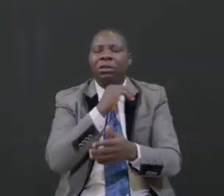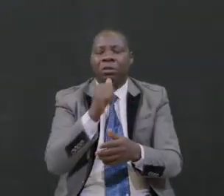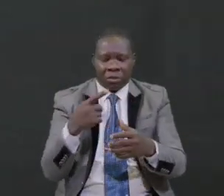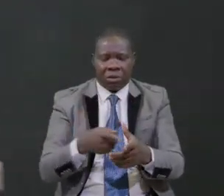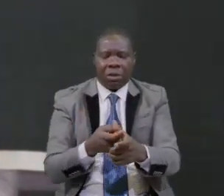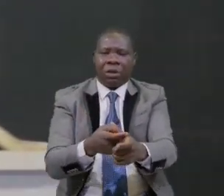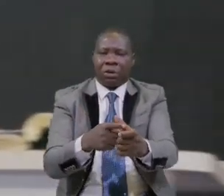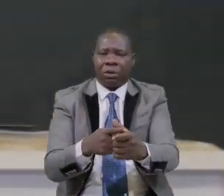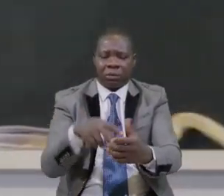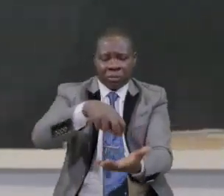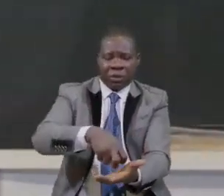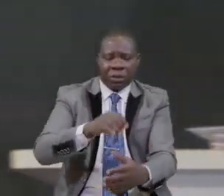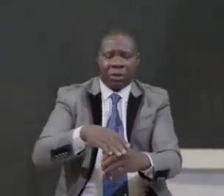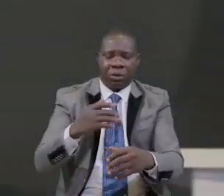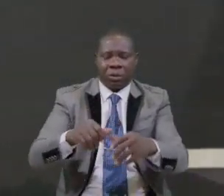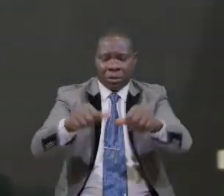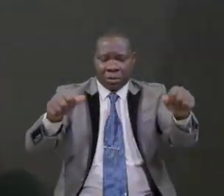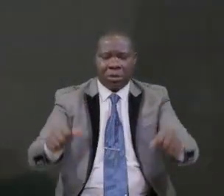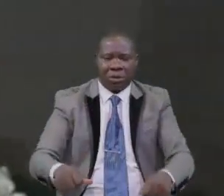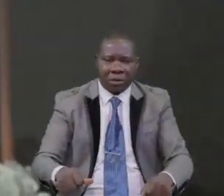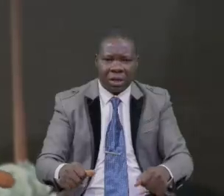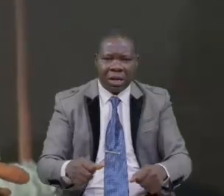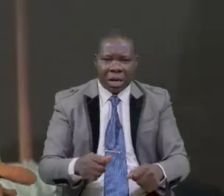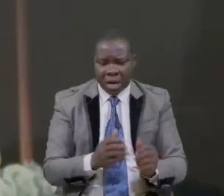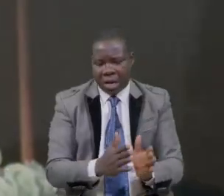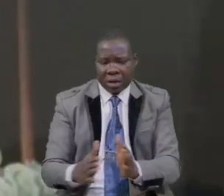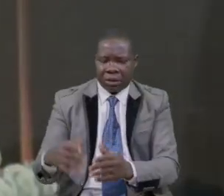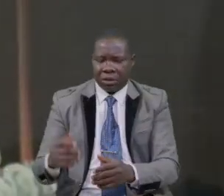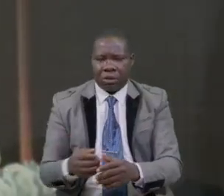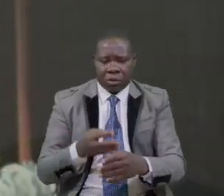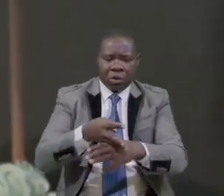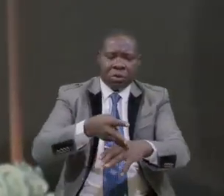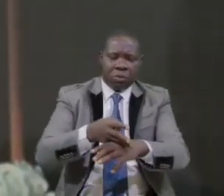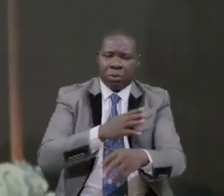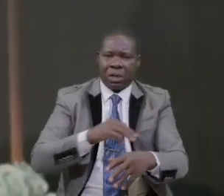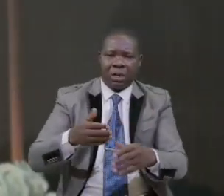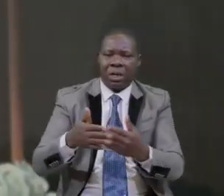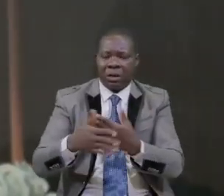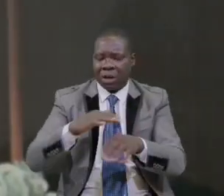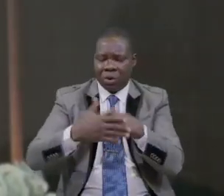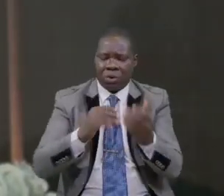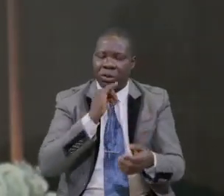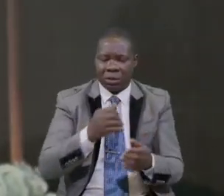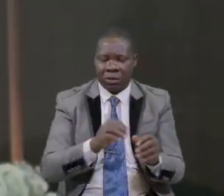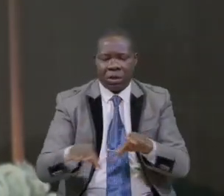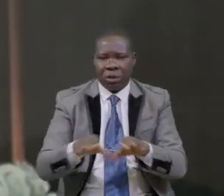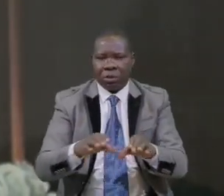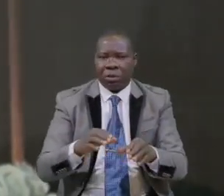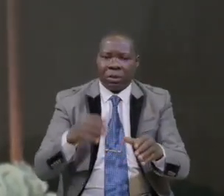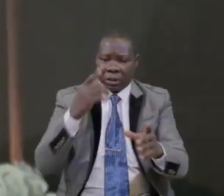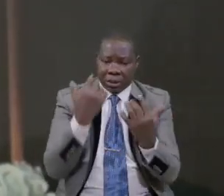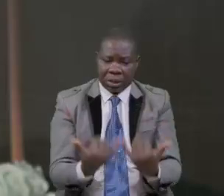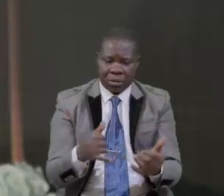the altar, arranging the wood after everything is said. Now, it's your faith that now